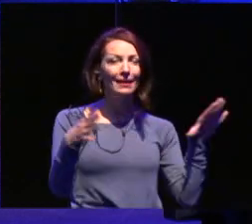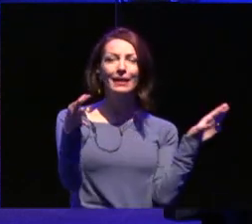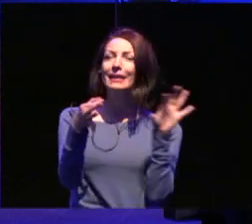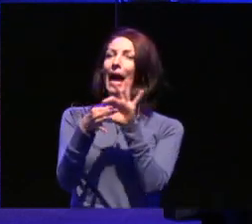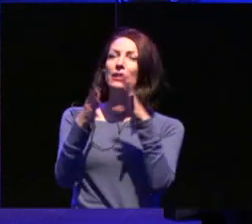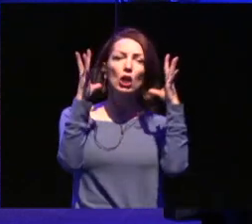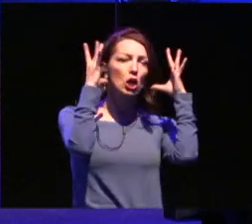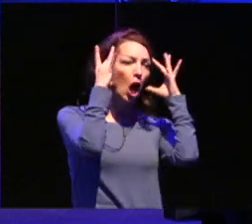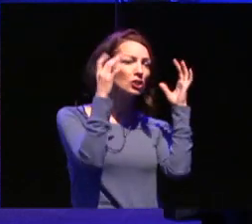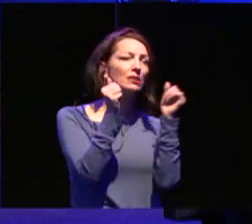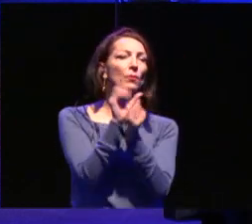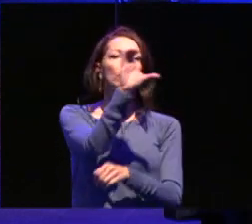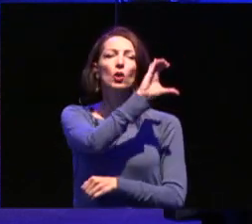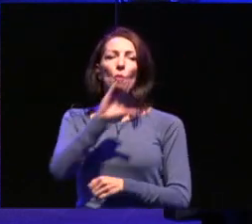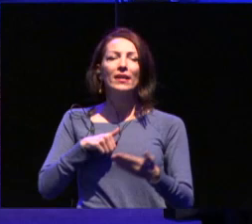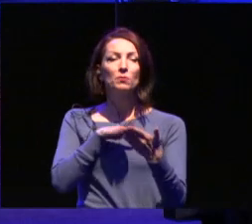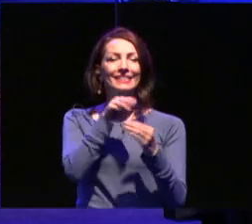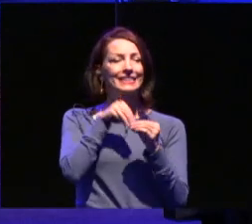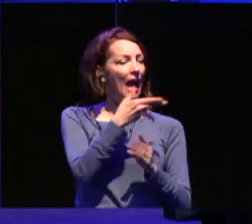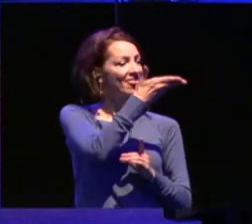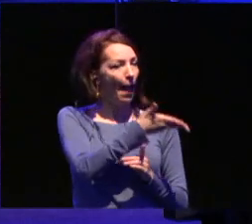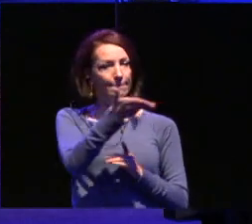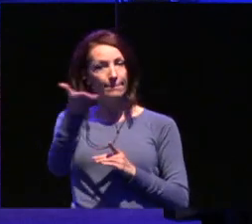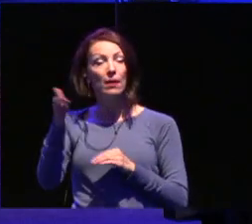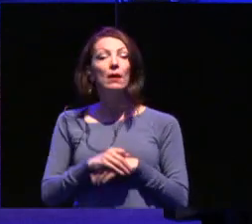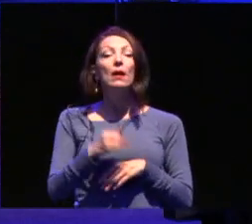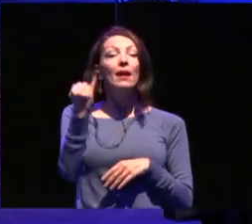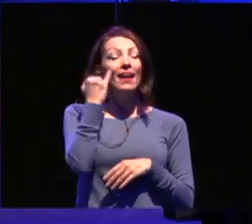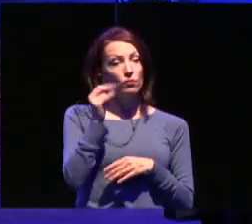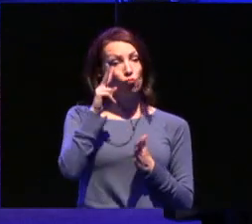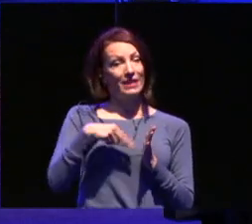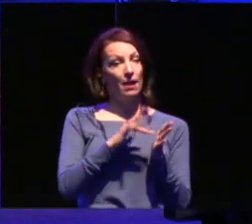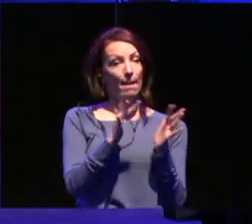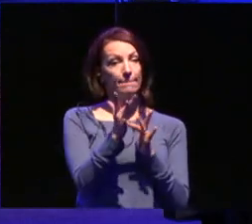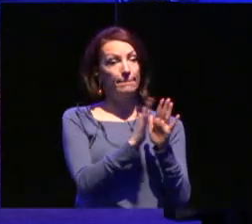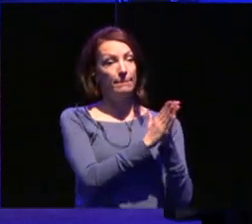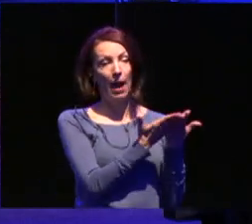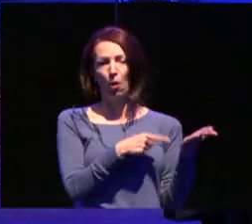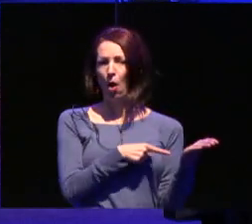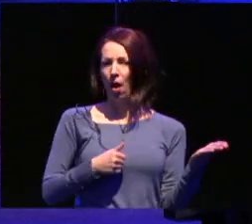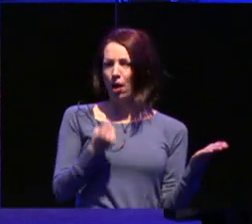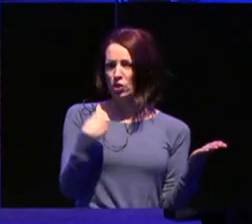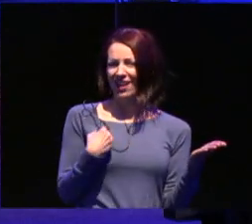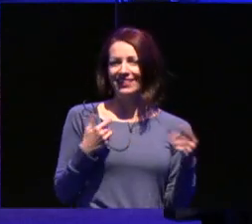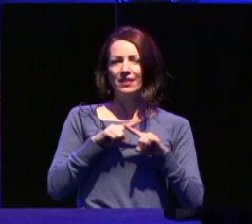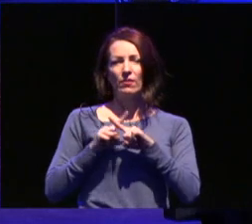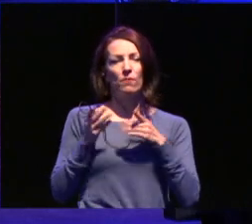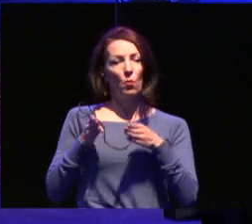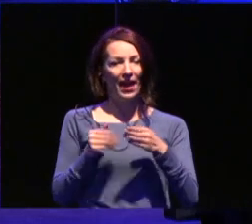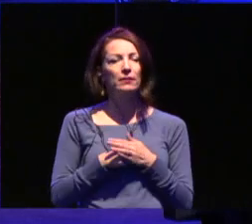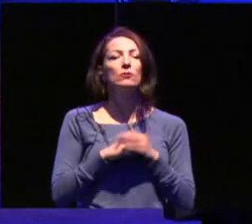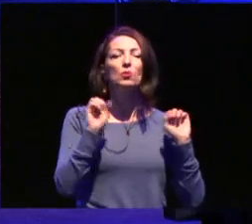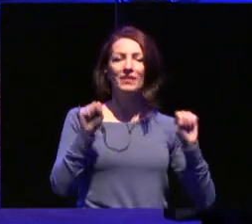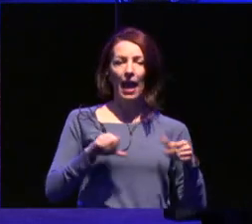connected consciously with the Christ presence within them. When you read the Bible, you know, metaphysically, there's many ways to read it. You know, you can read it from